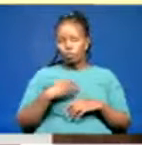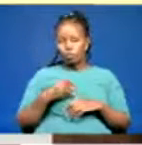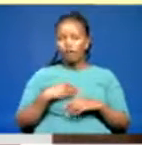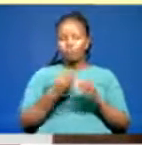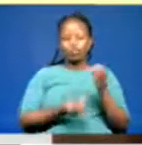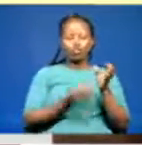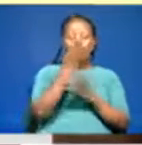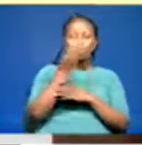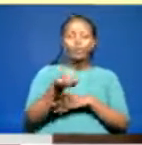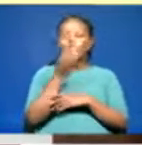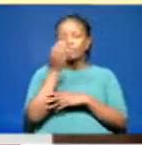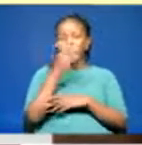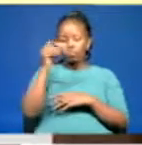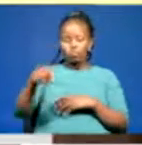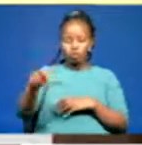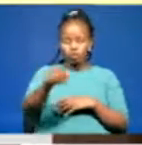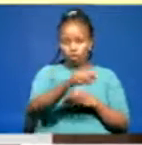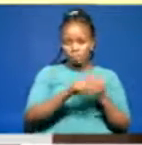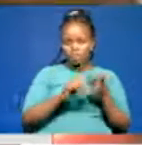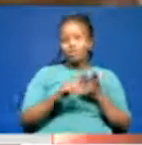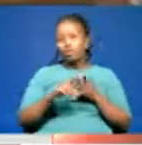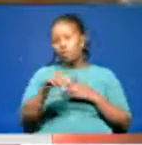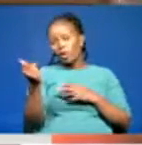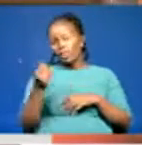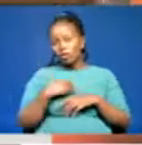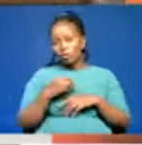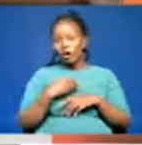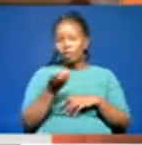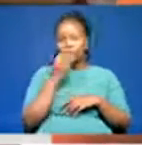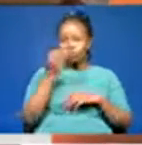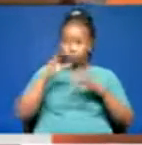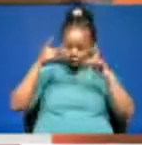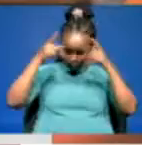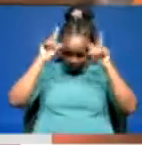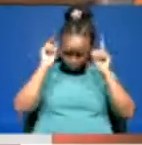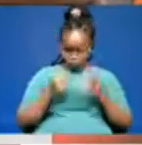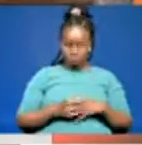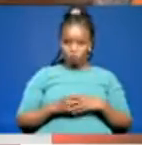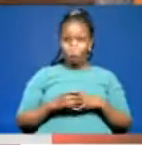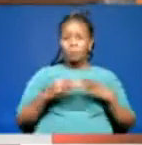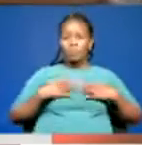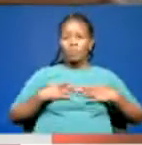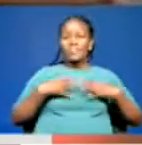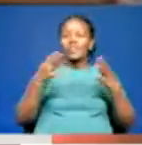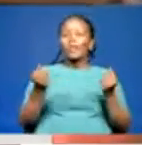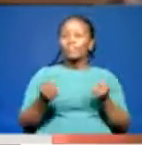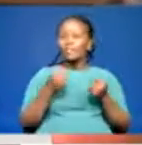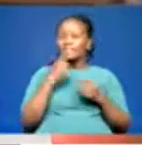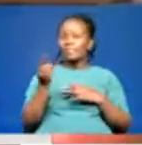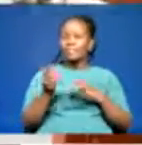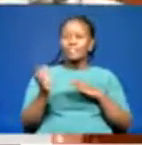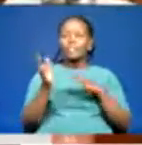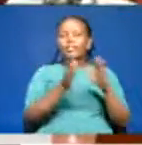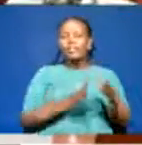further promised to pursue a proactive and holistic development plan for the livestock sector, such as carrying out enhanced